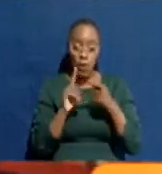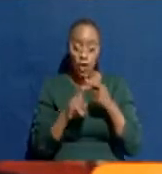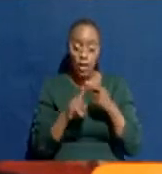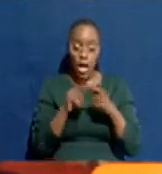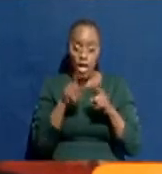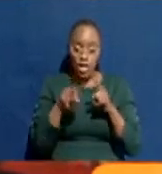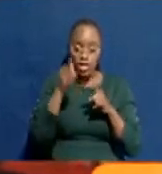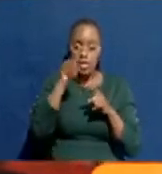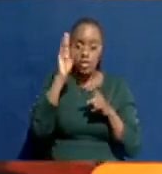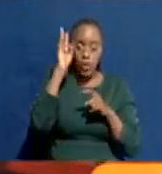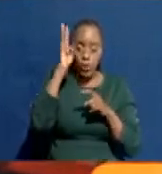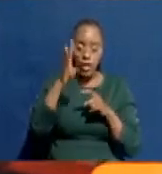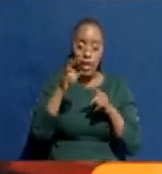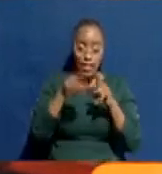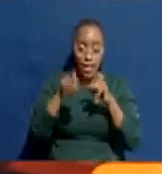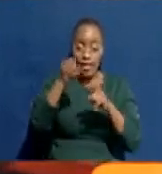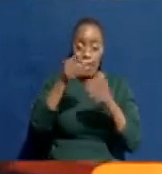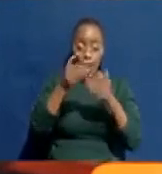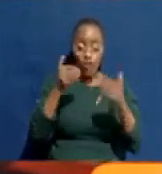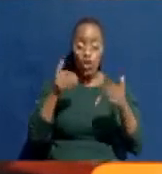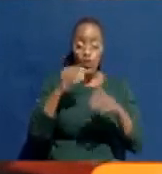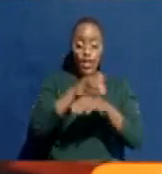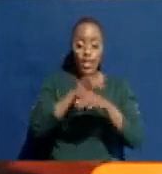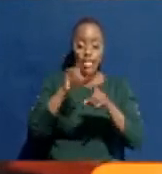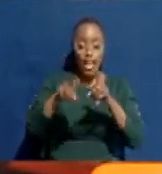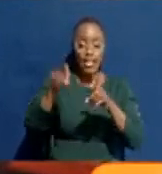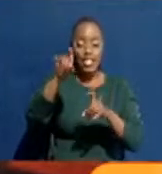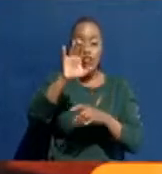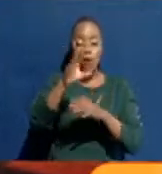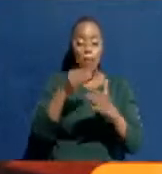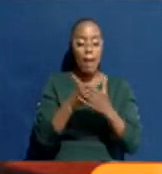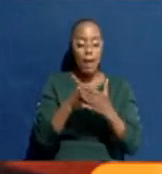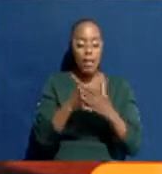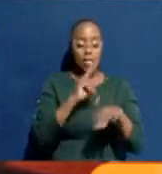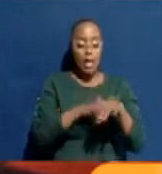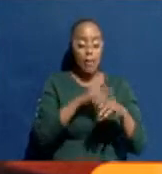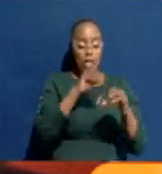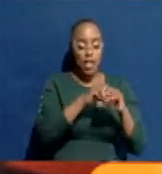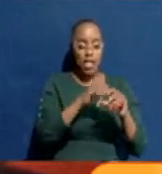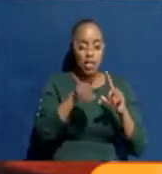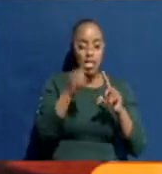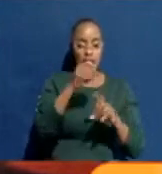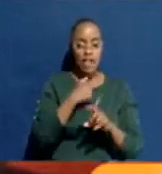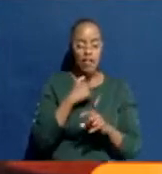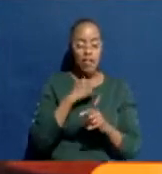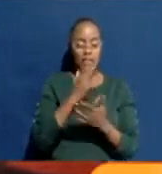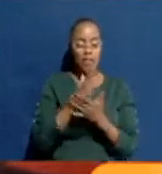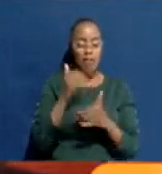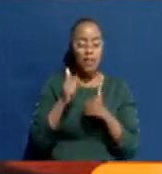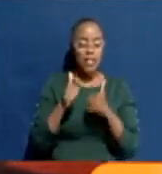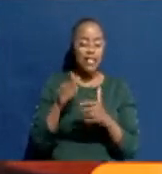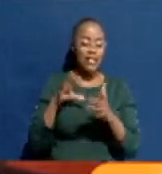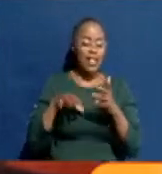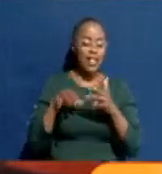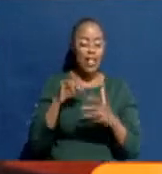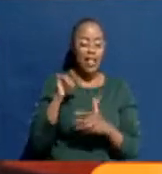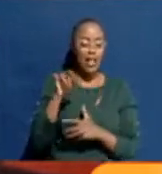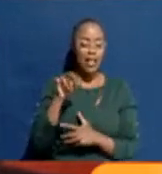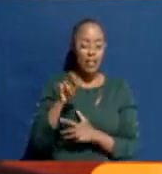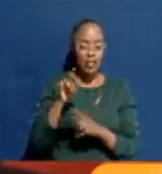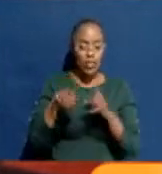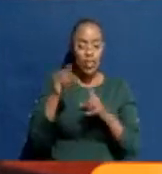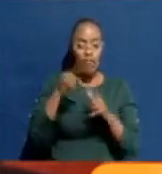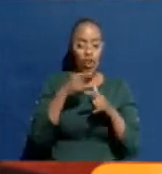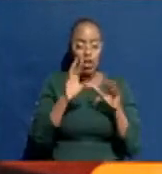interest. The initial idea. We will get an interest from your money, mm-hmm. however contentious that is, right. At least you'll get your money back or